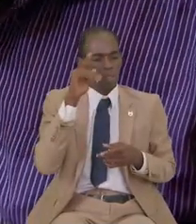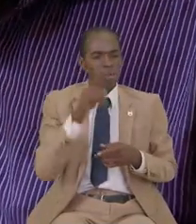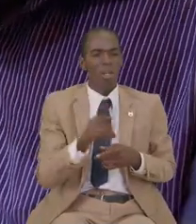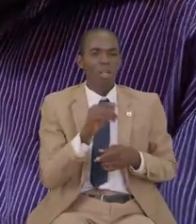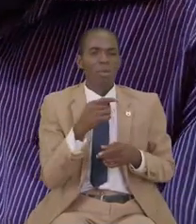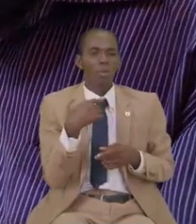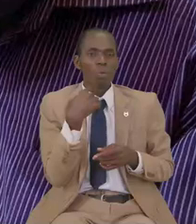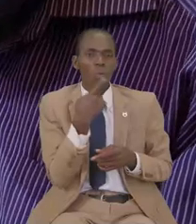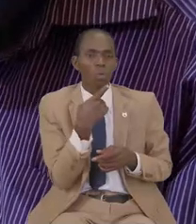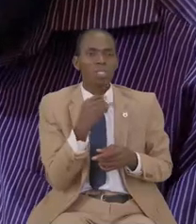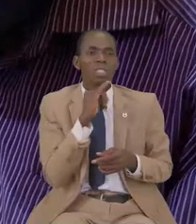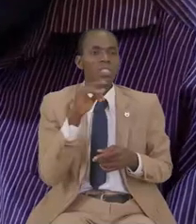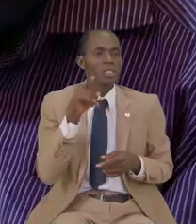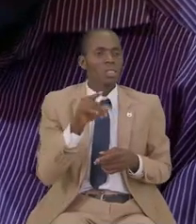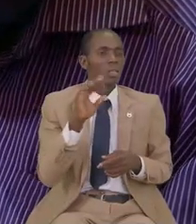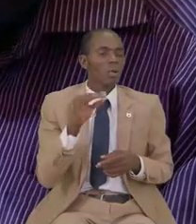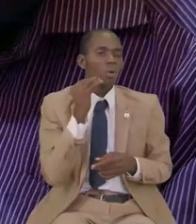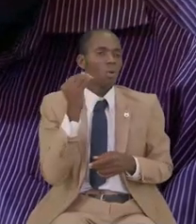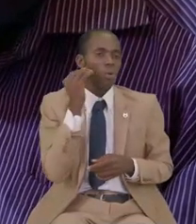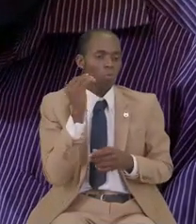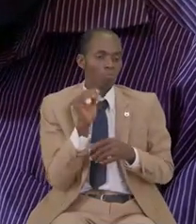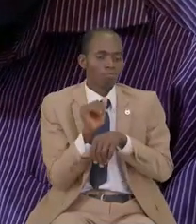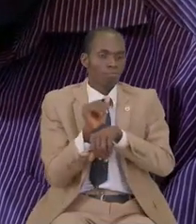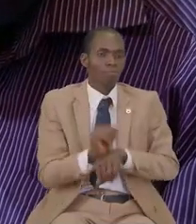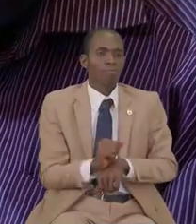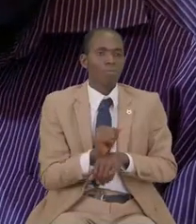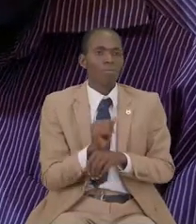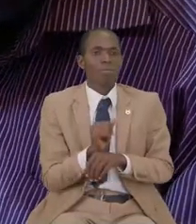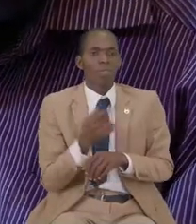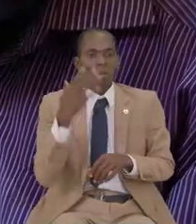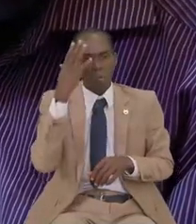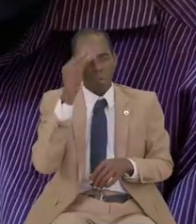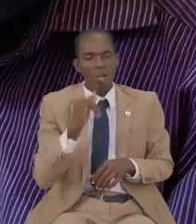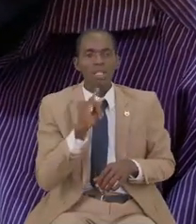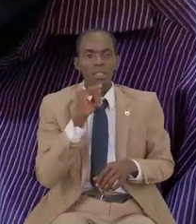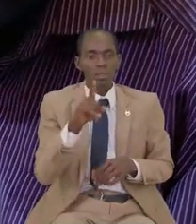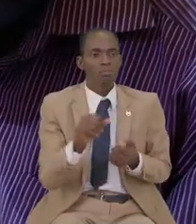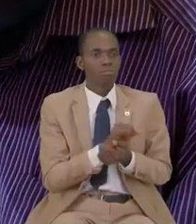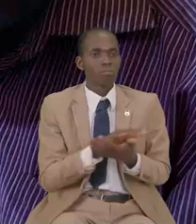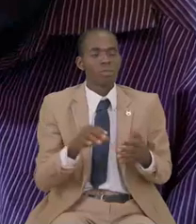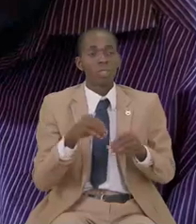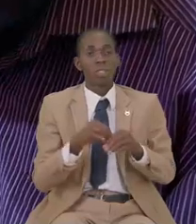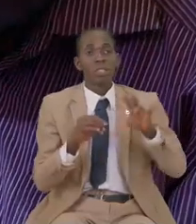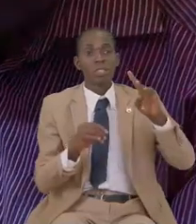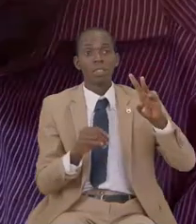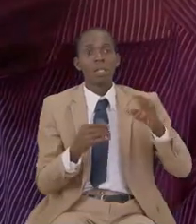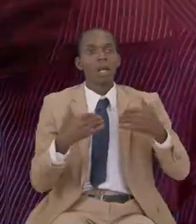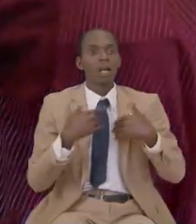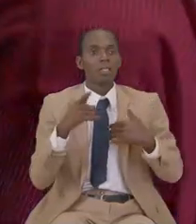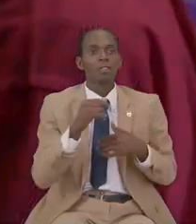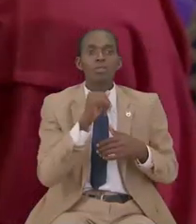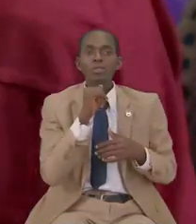slave? Why? Is he spoiled? Look at verse 17. In verse 17, hast thou not